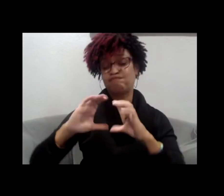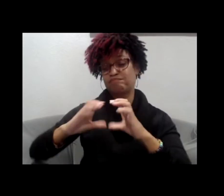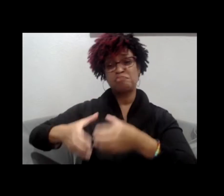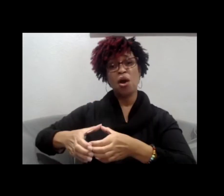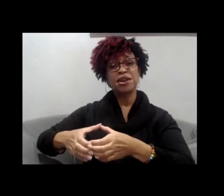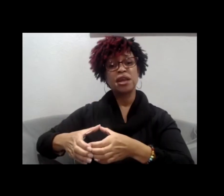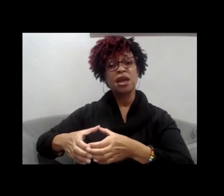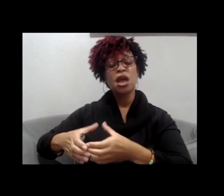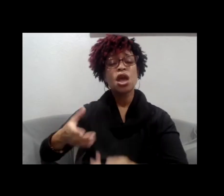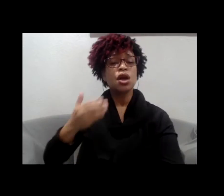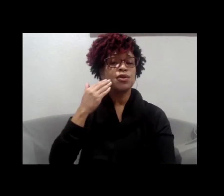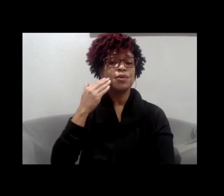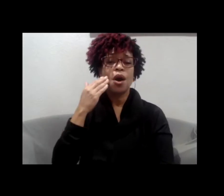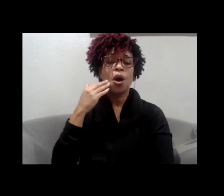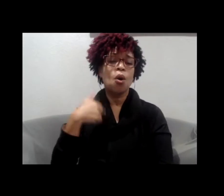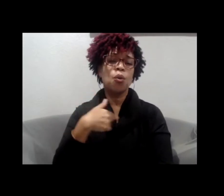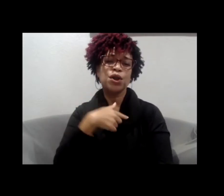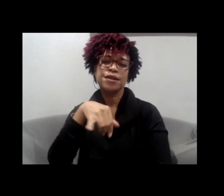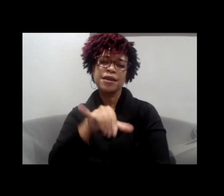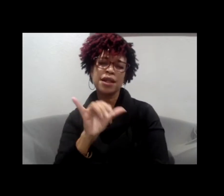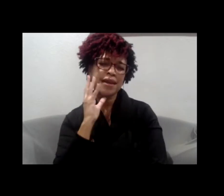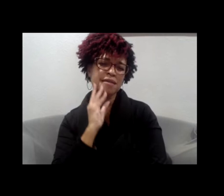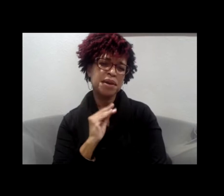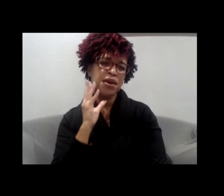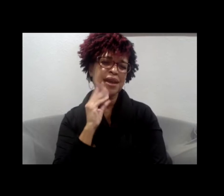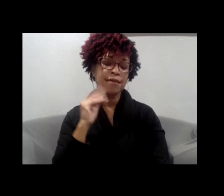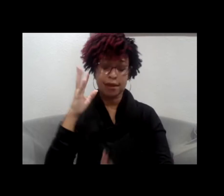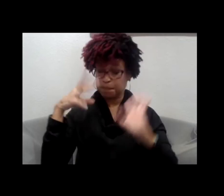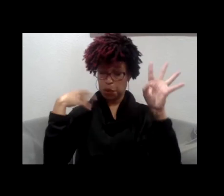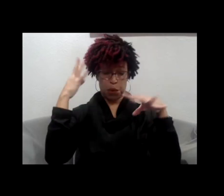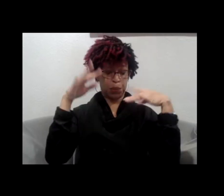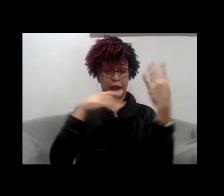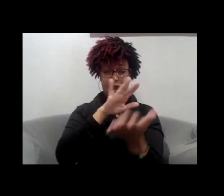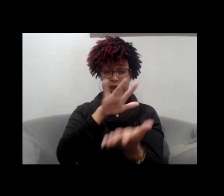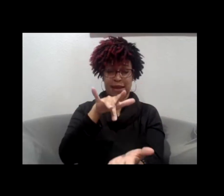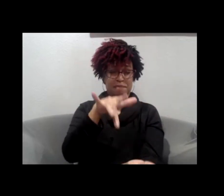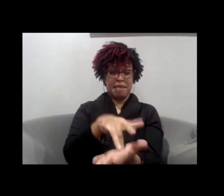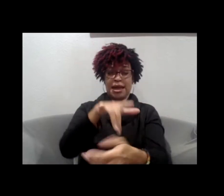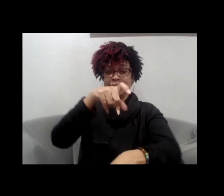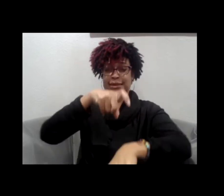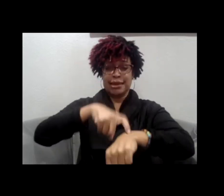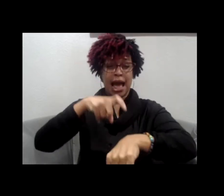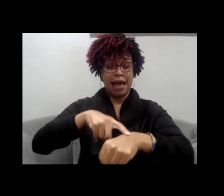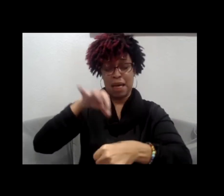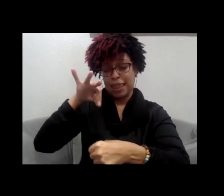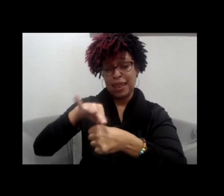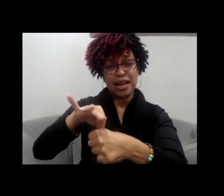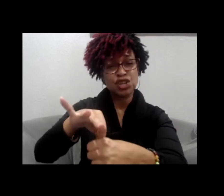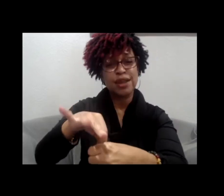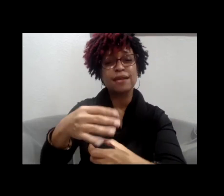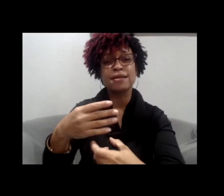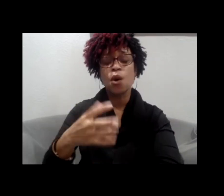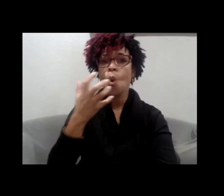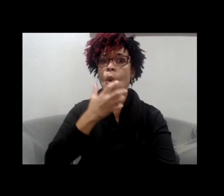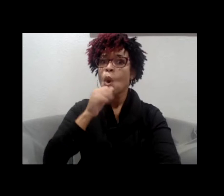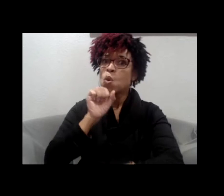we're still sort of experiencing a crazy midterm election where we really outworked